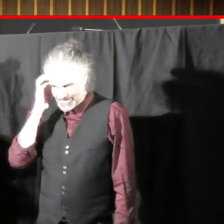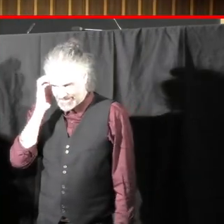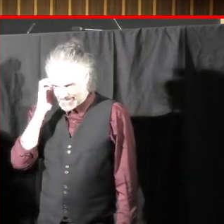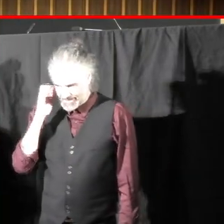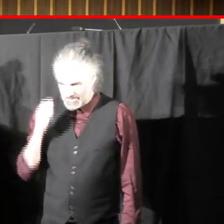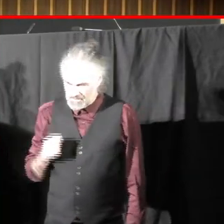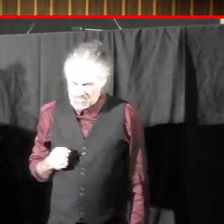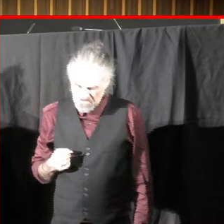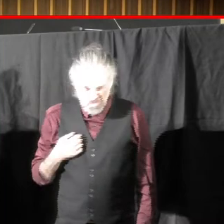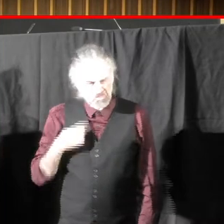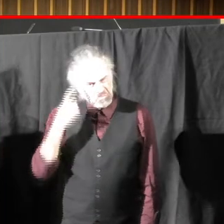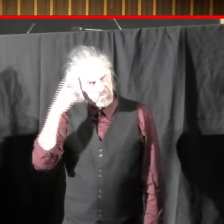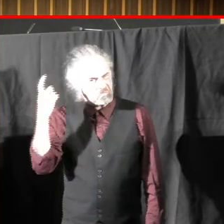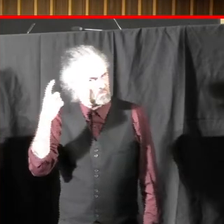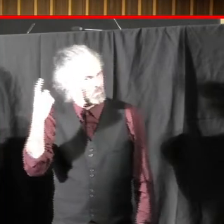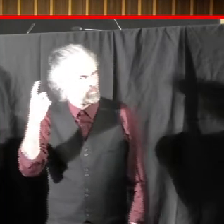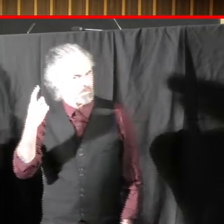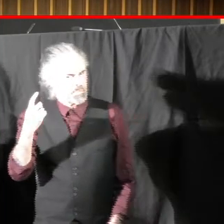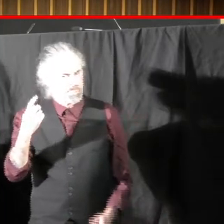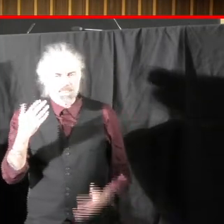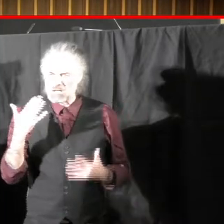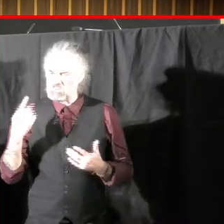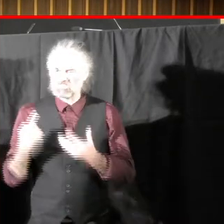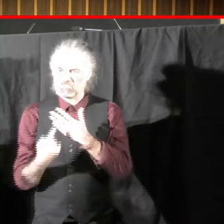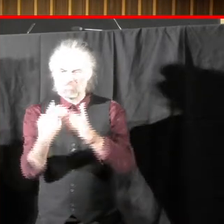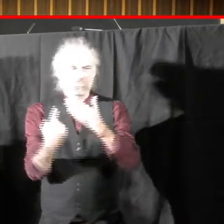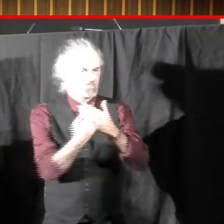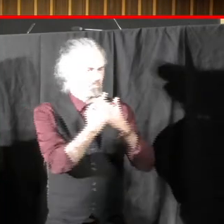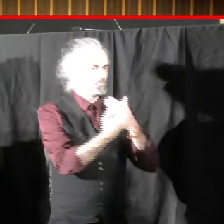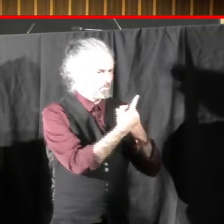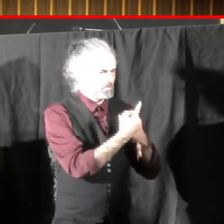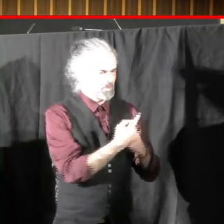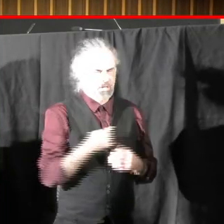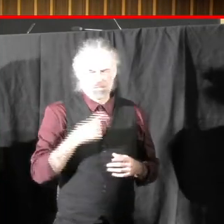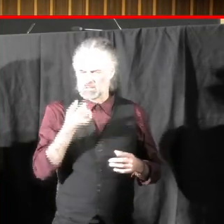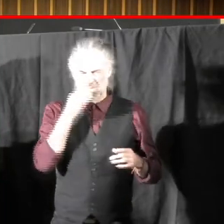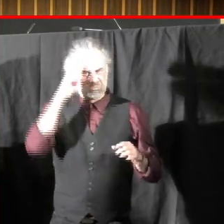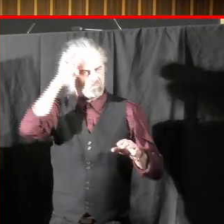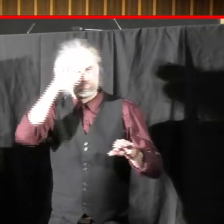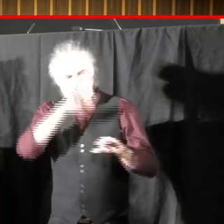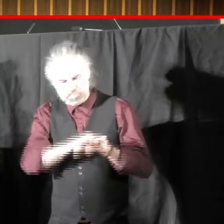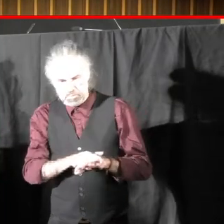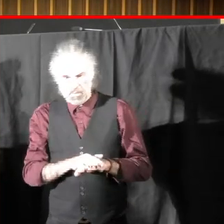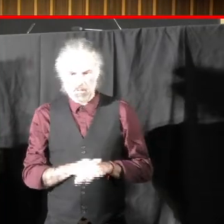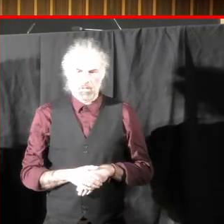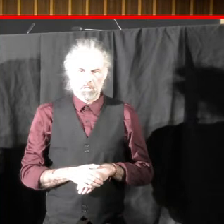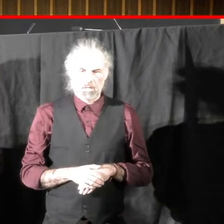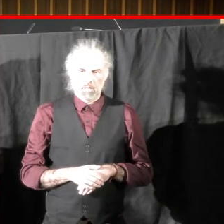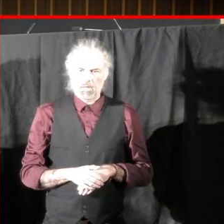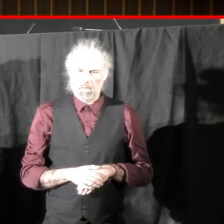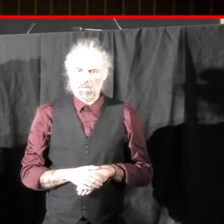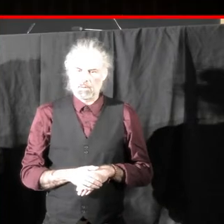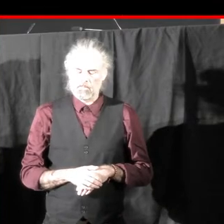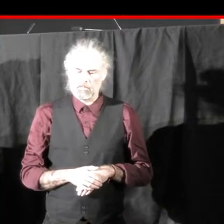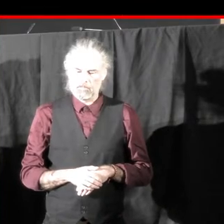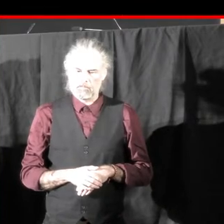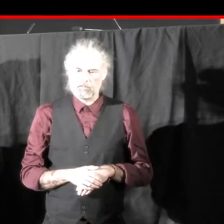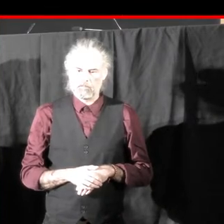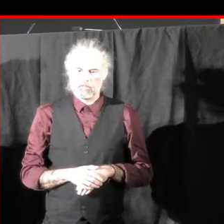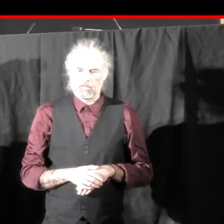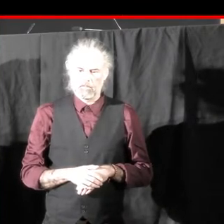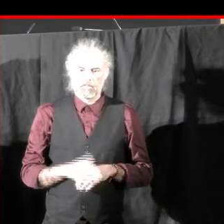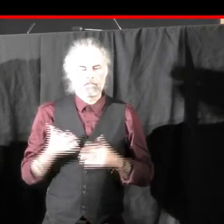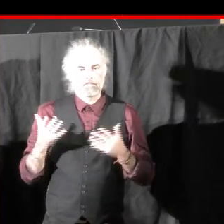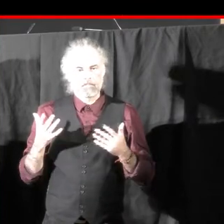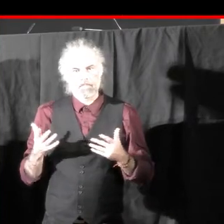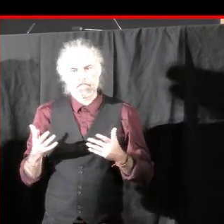I'm just curious. There's so much going on and I'm a little bit confused. Is there going to be like a minute return